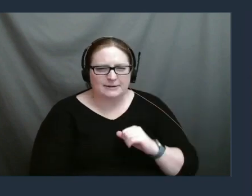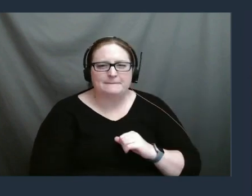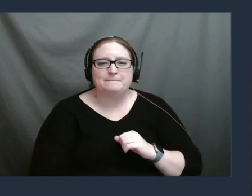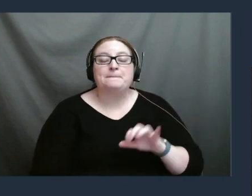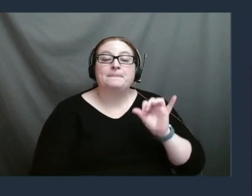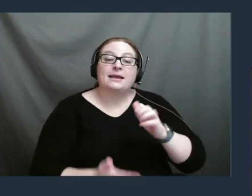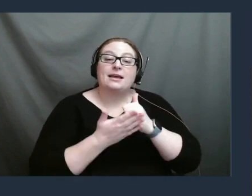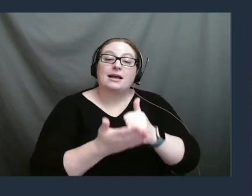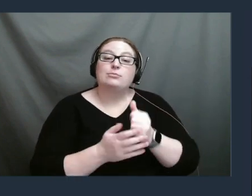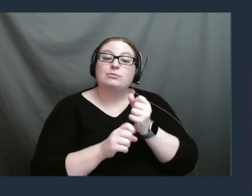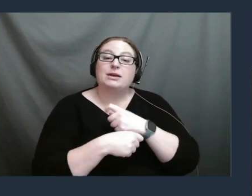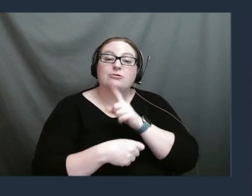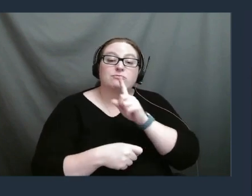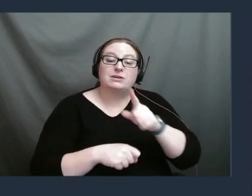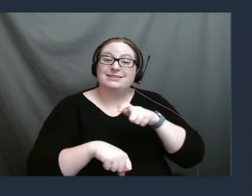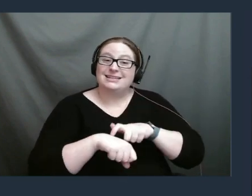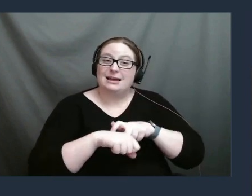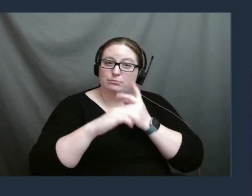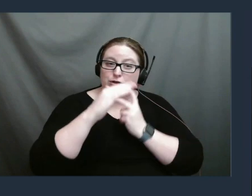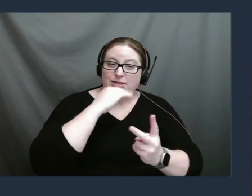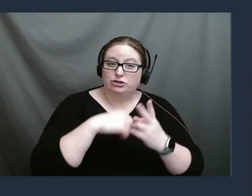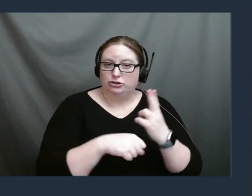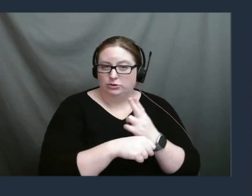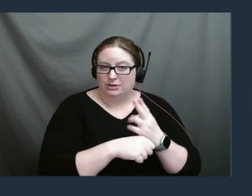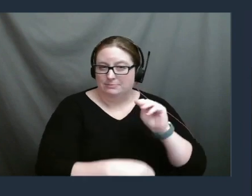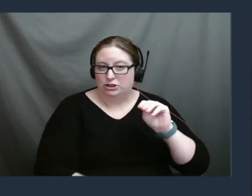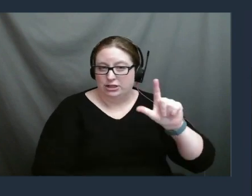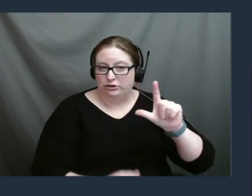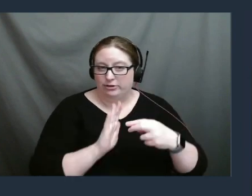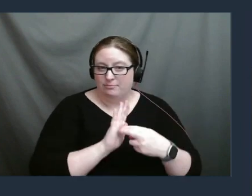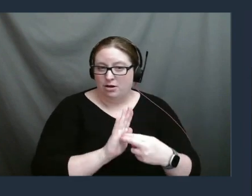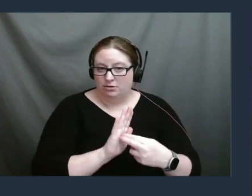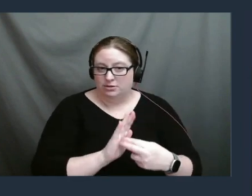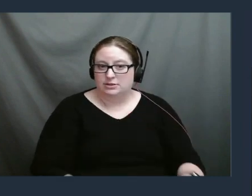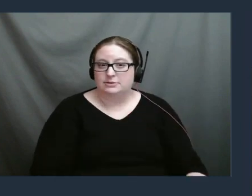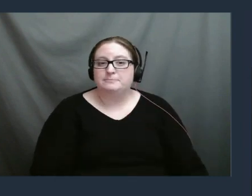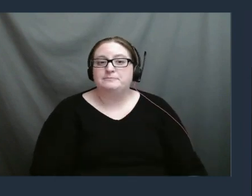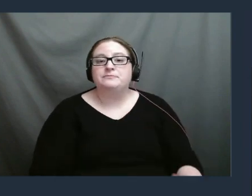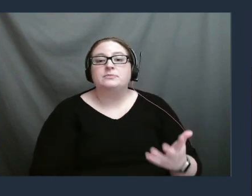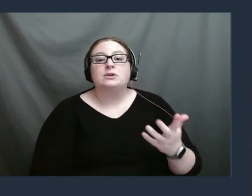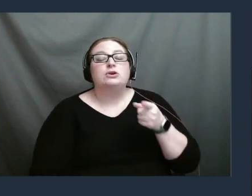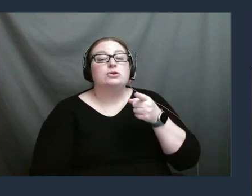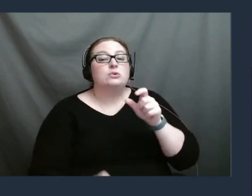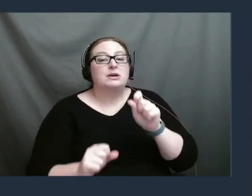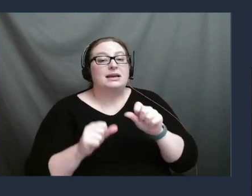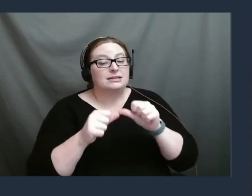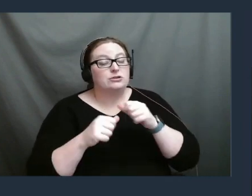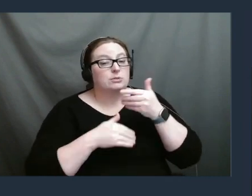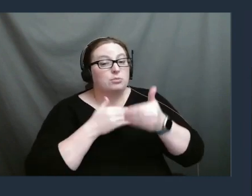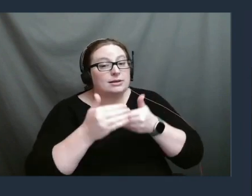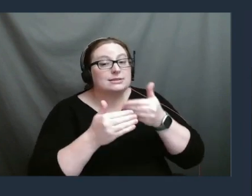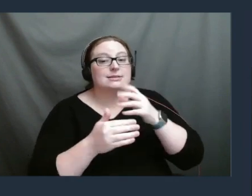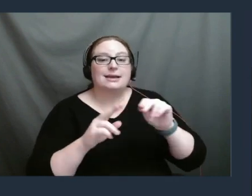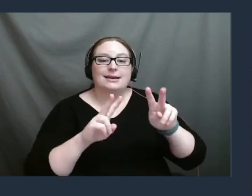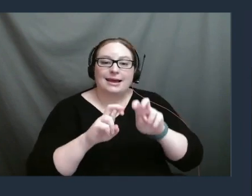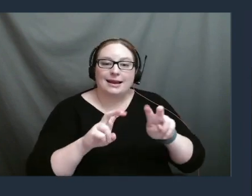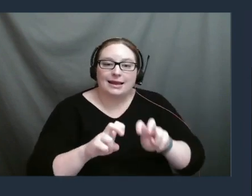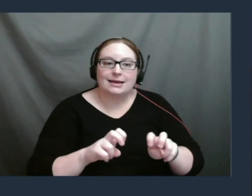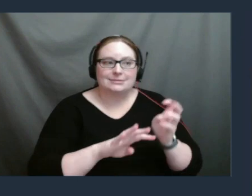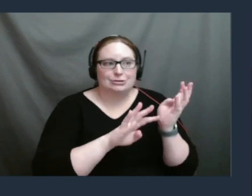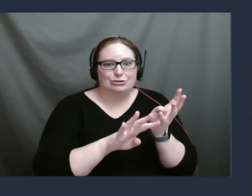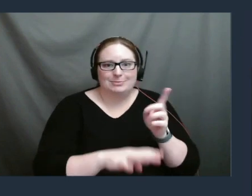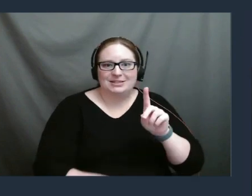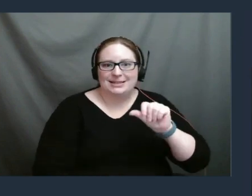real-time predictions on incoming data using machine learning models. Essentially, you can continuously process and analyze the streaming data as it